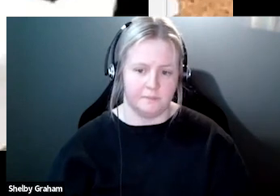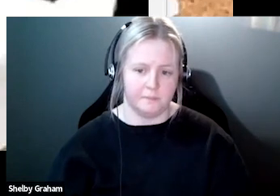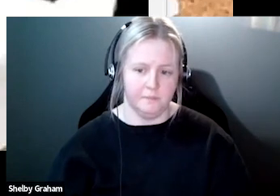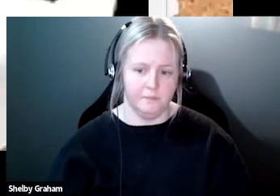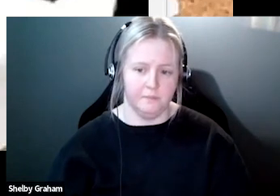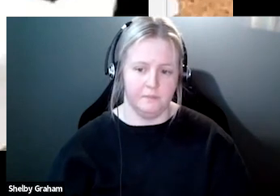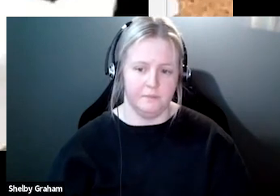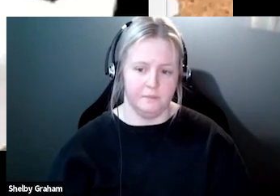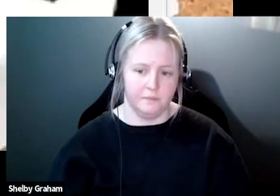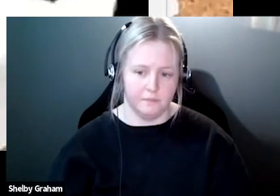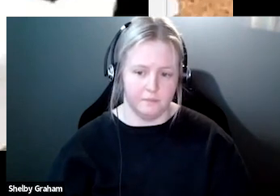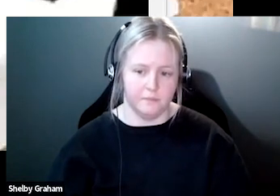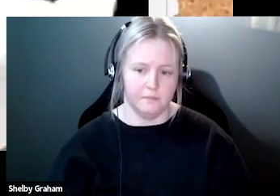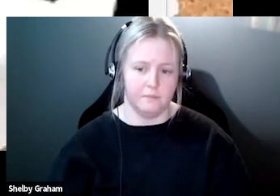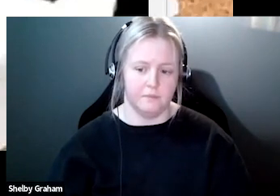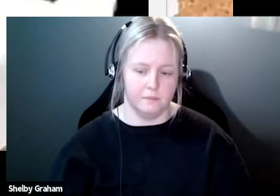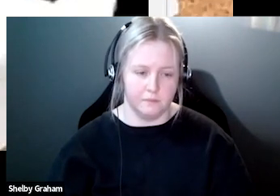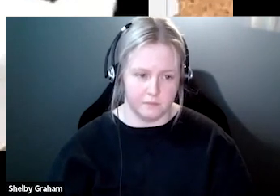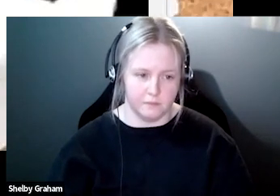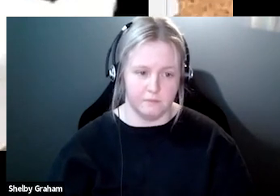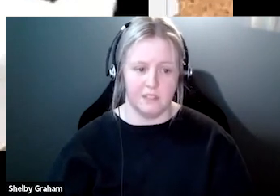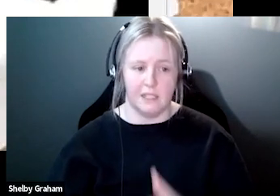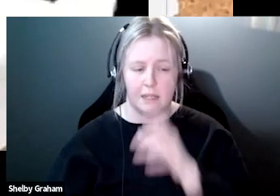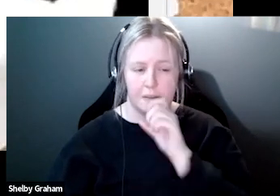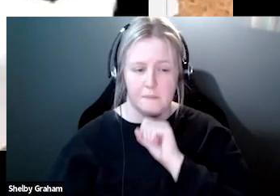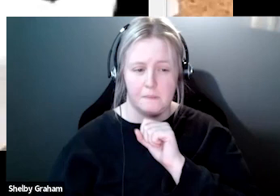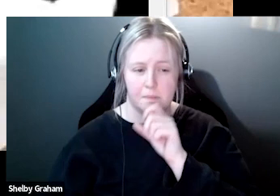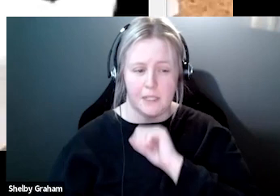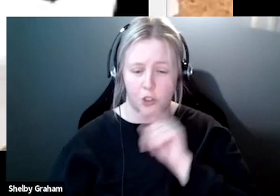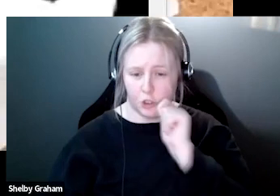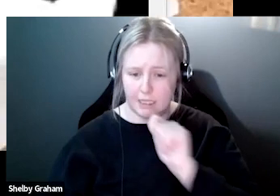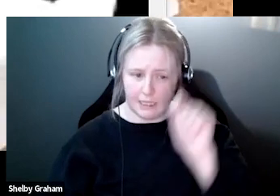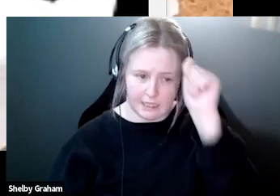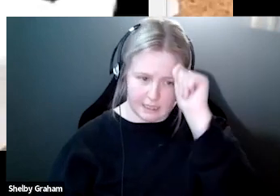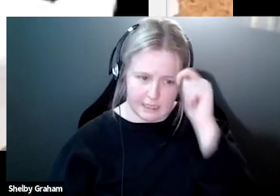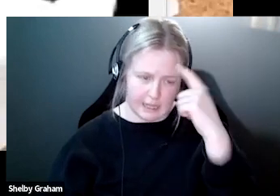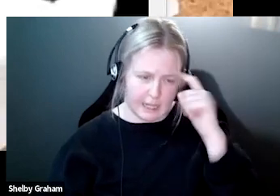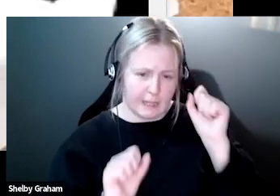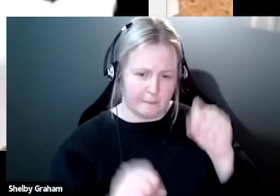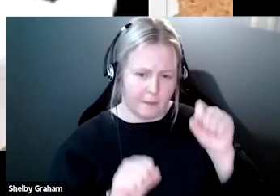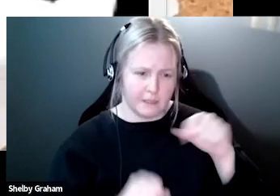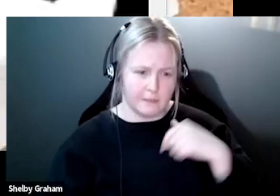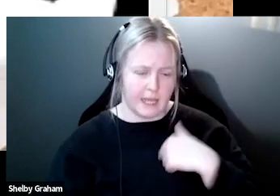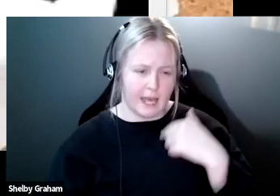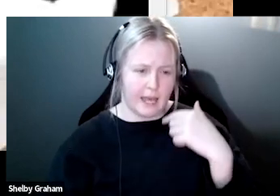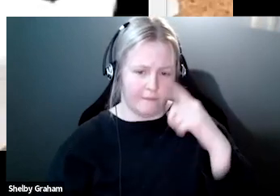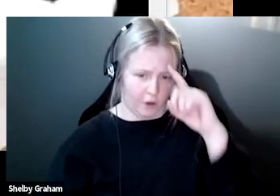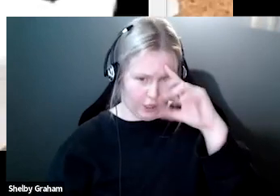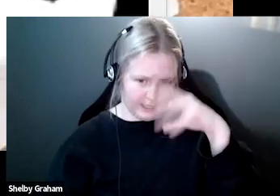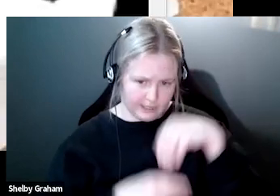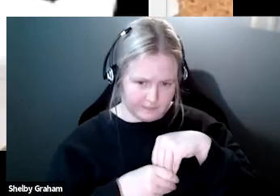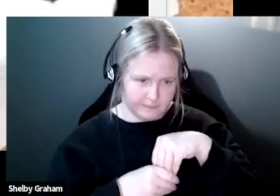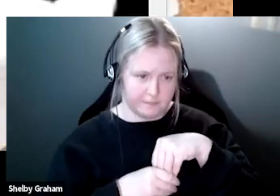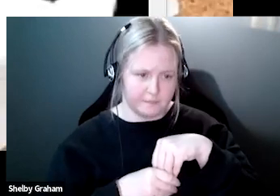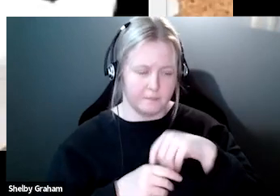And by my late teens, I suspected I might have autism, and I sought help for anger and depression.